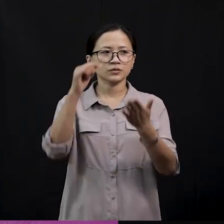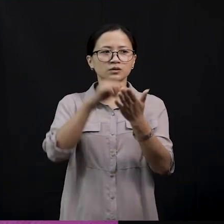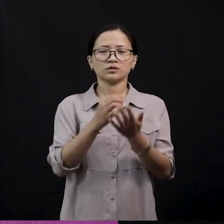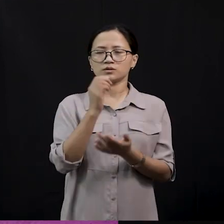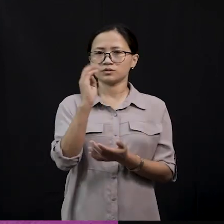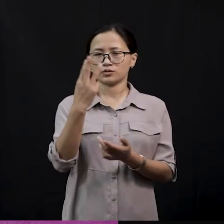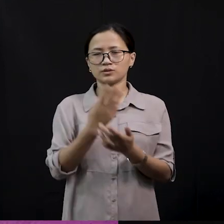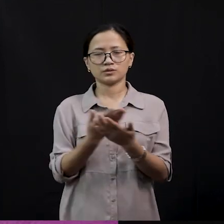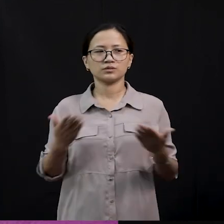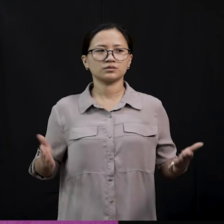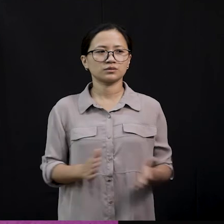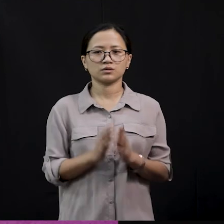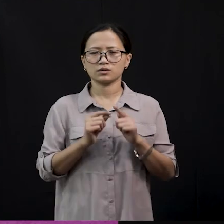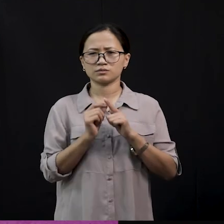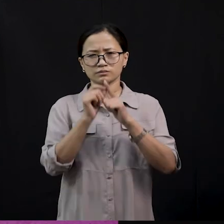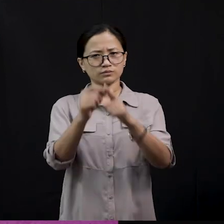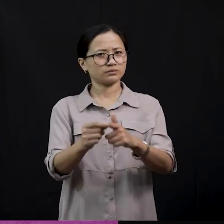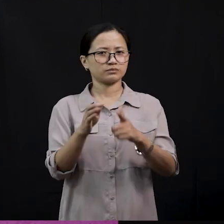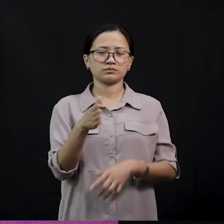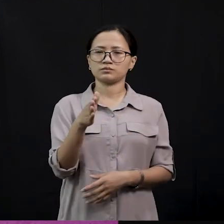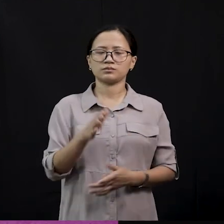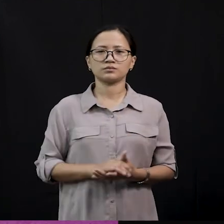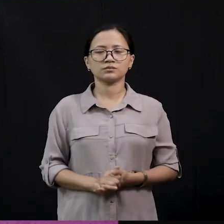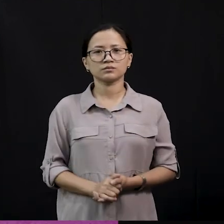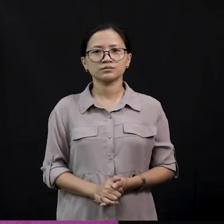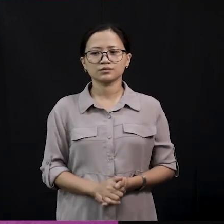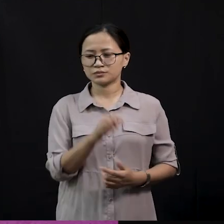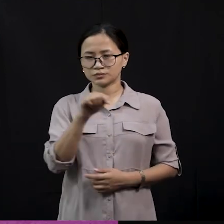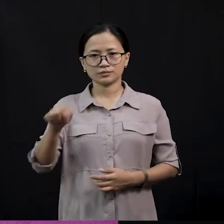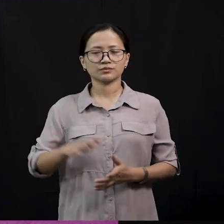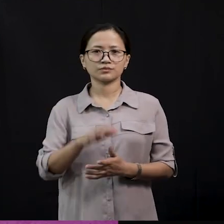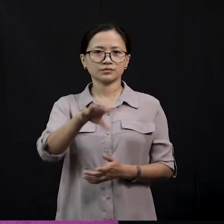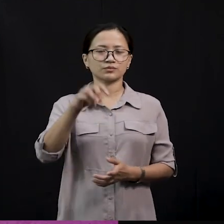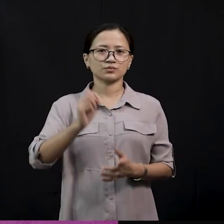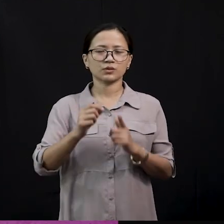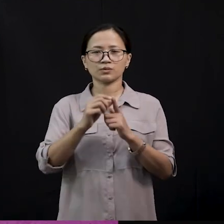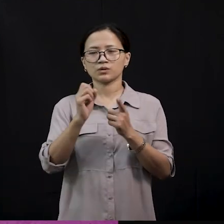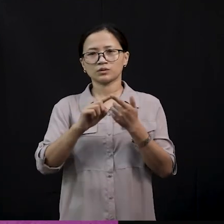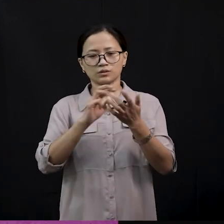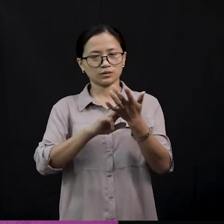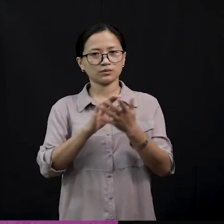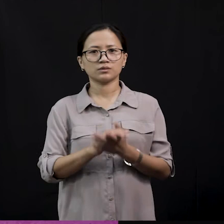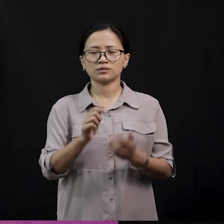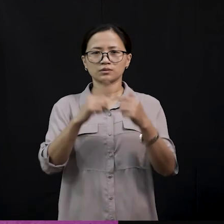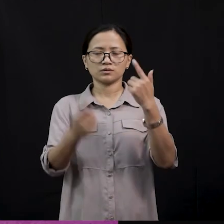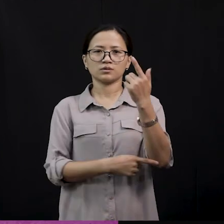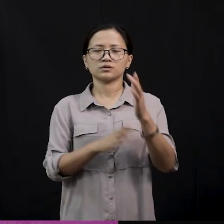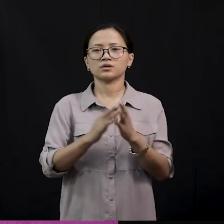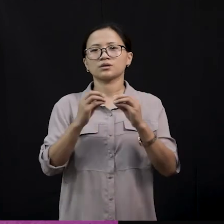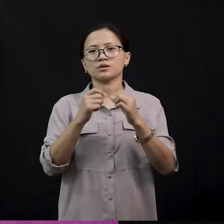Mention 3 things that are not permanent. 3 things that are not permanent, which is found in the poem The Last Bargain,